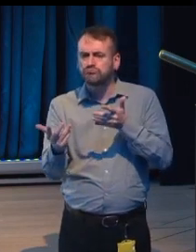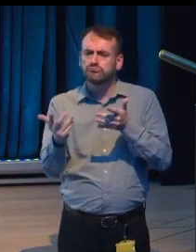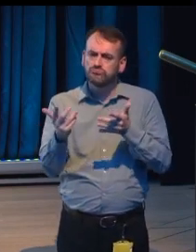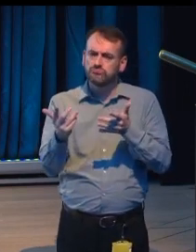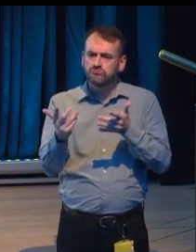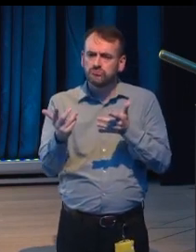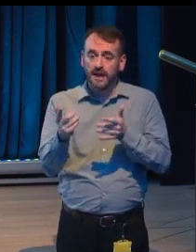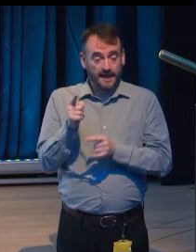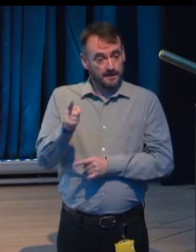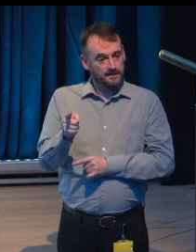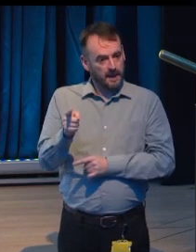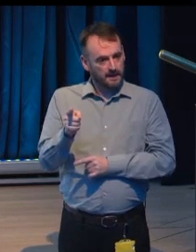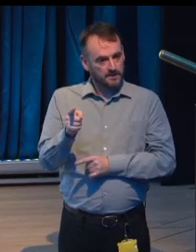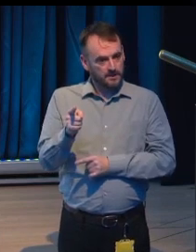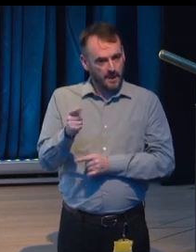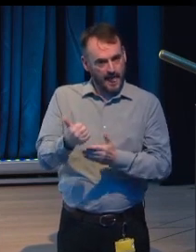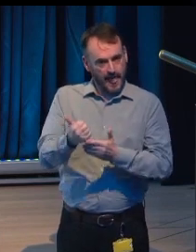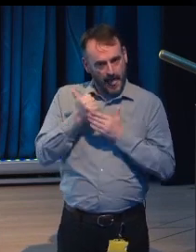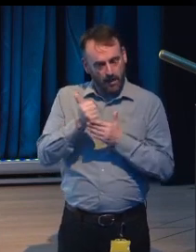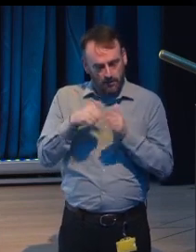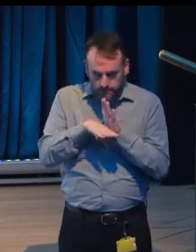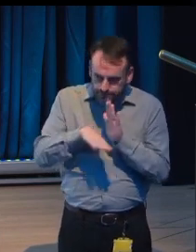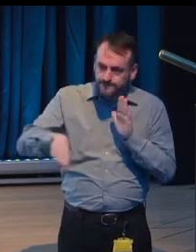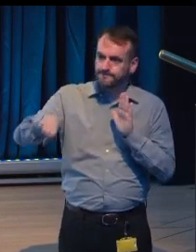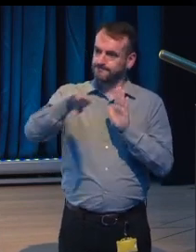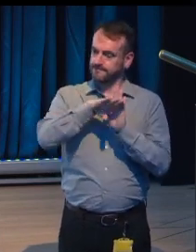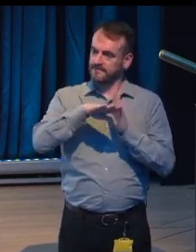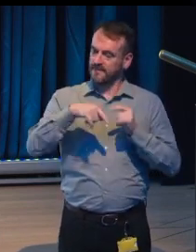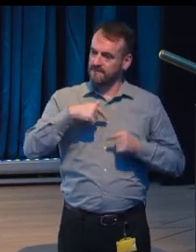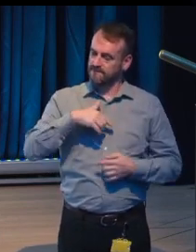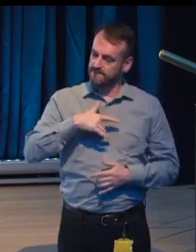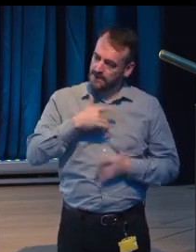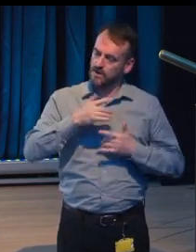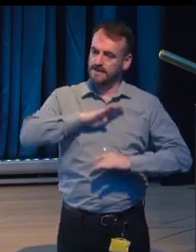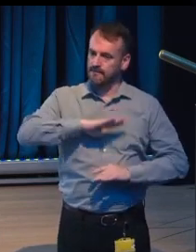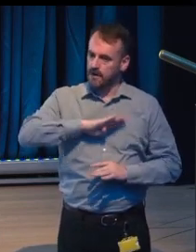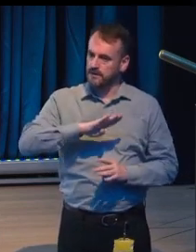truly needed to reach your flow states and be satisfied with your work.